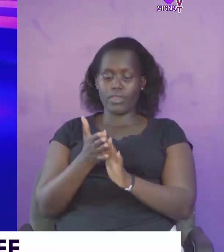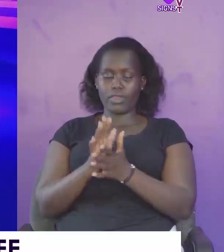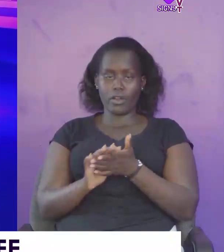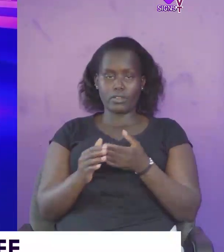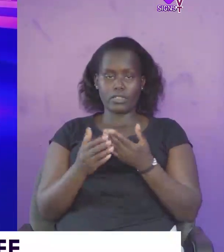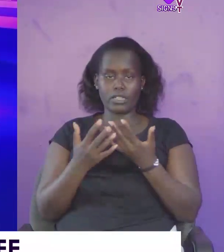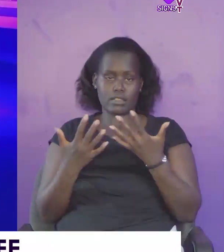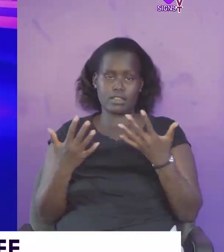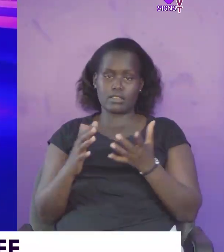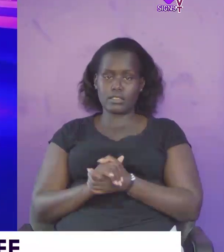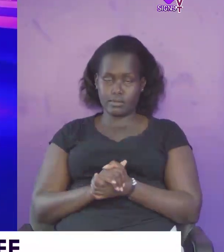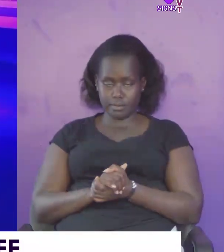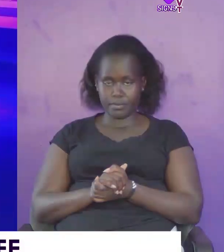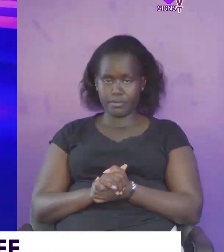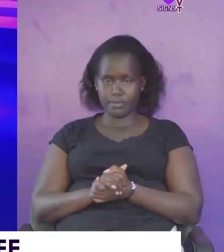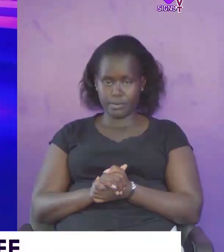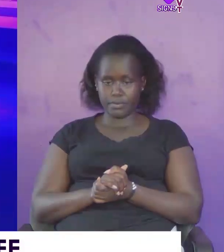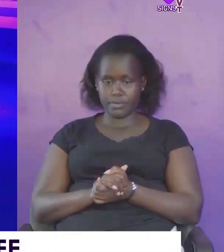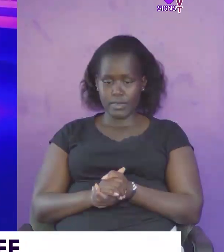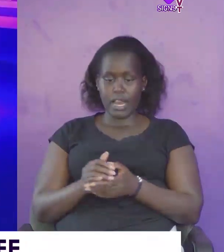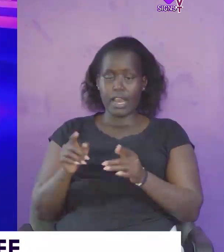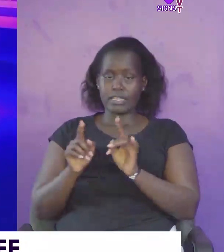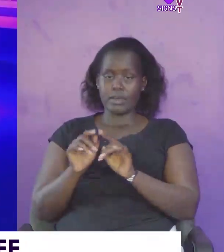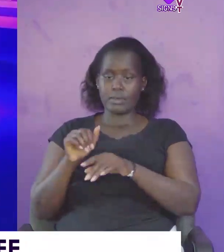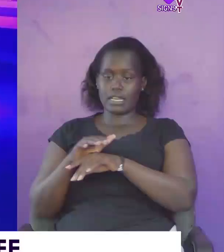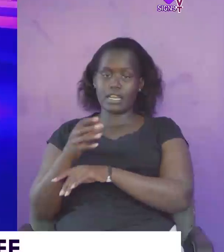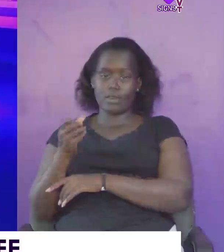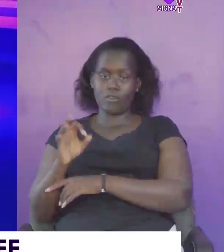Or you mean a send-off? Yeah, even a send off, Okay. celebrating life of